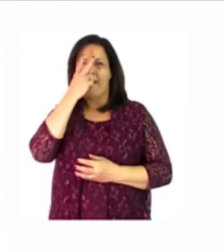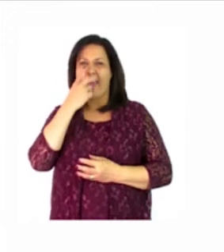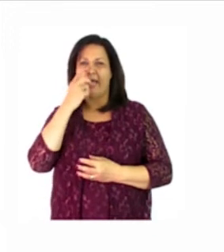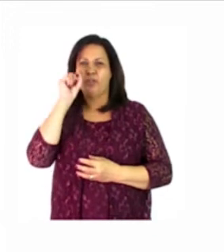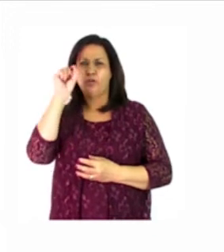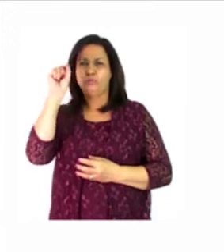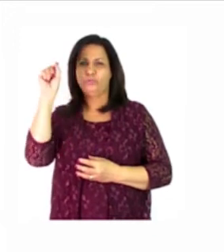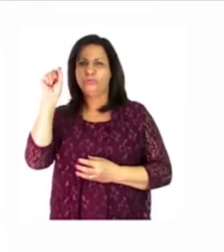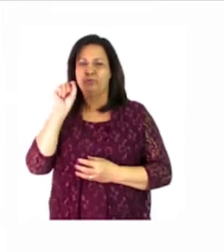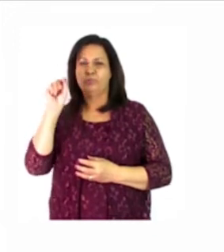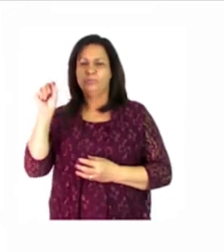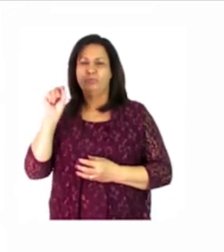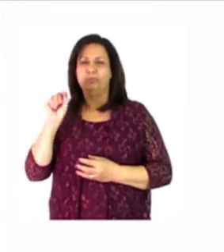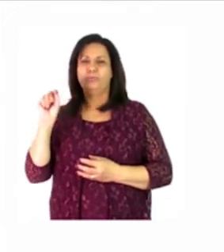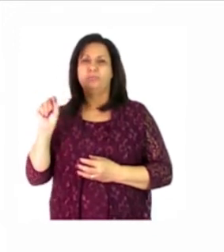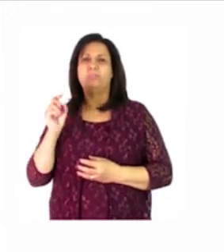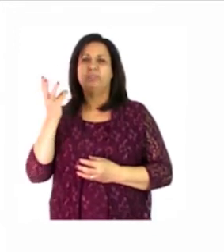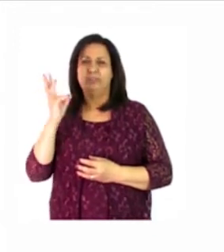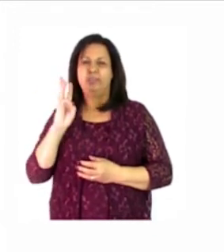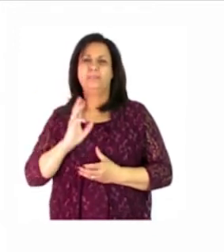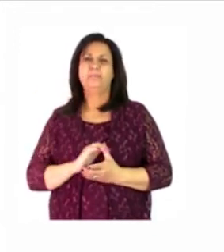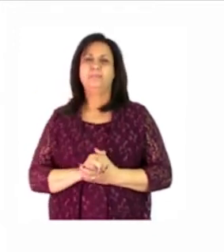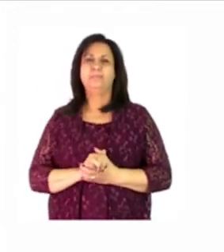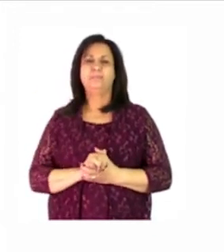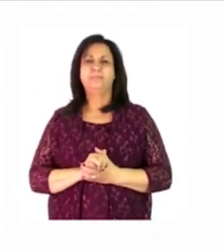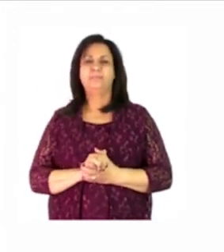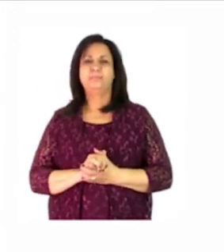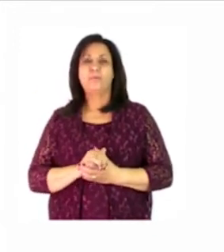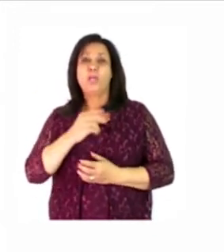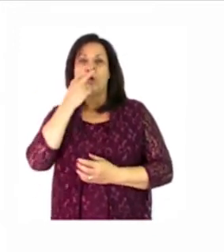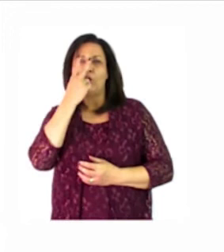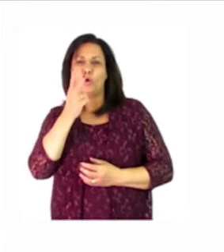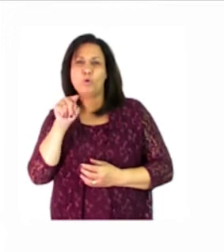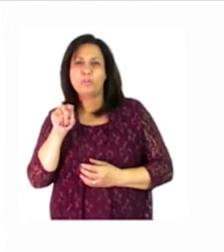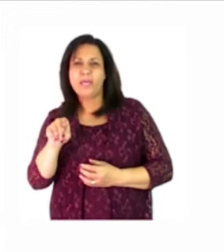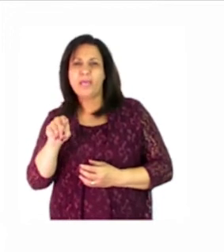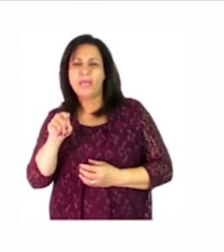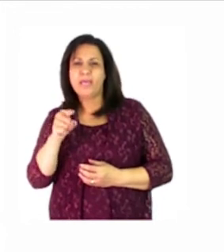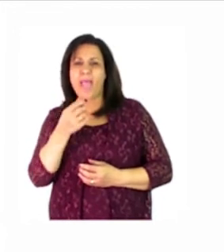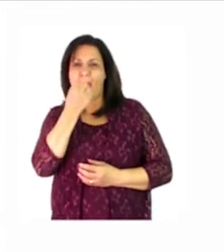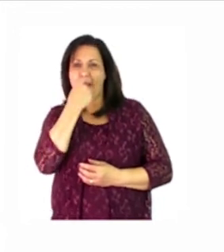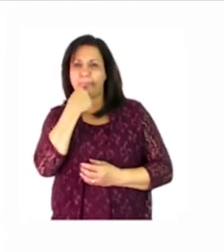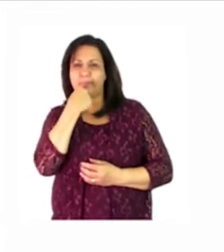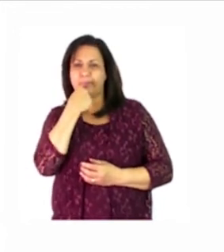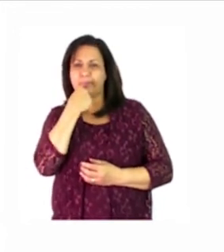represents number 6. Let's look at the apples at the bottom.